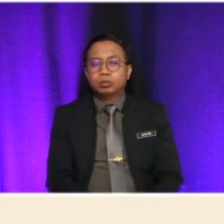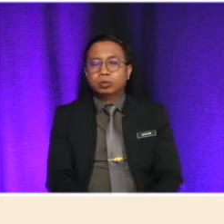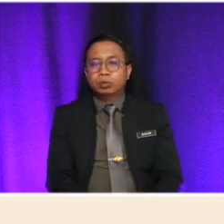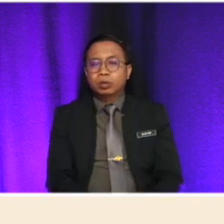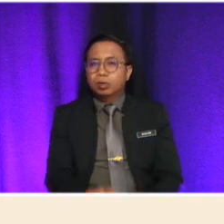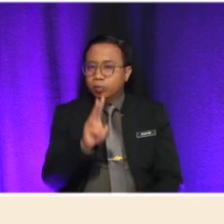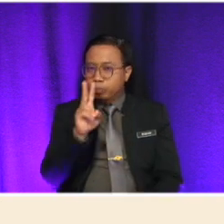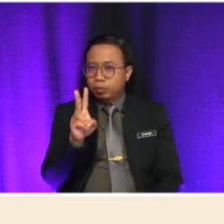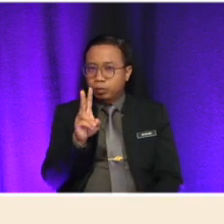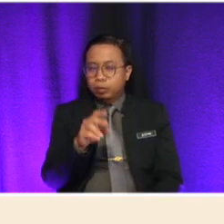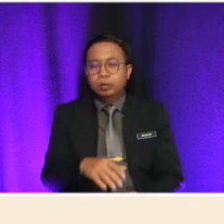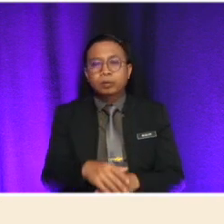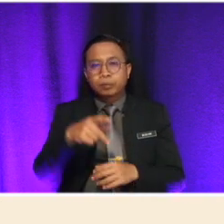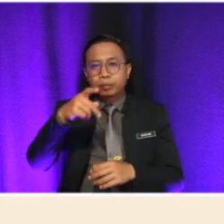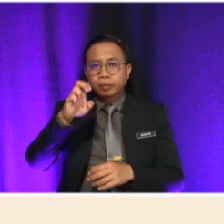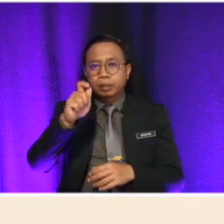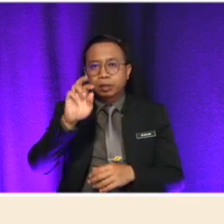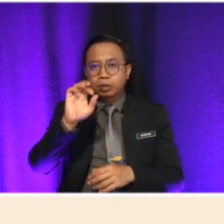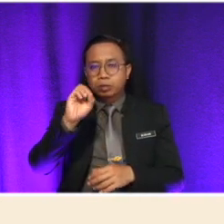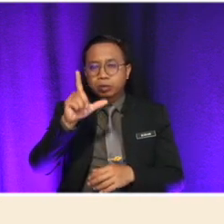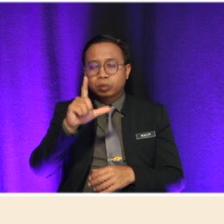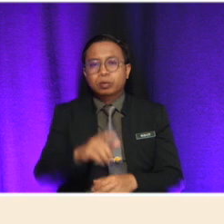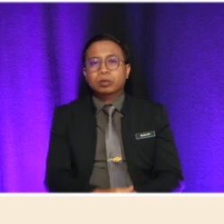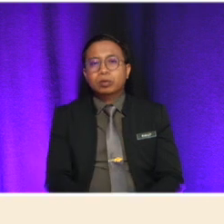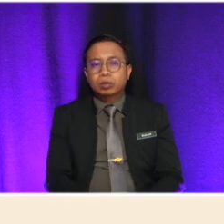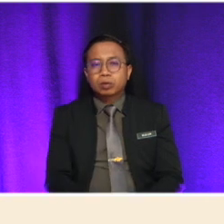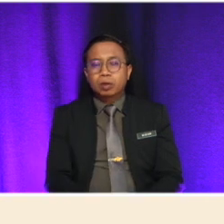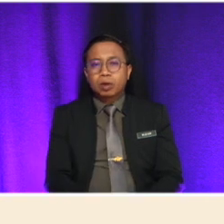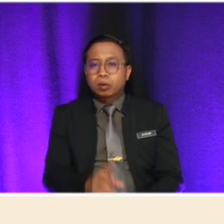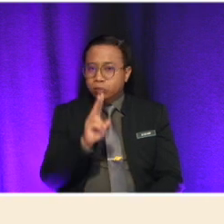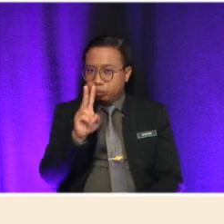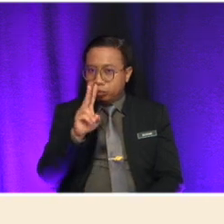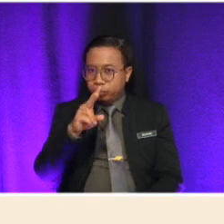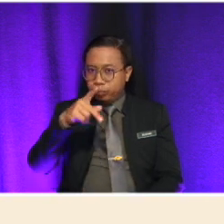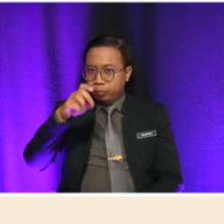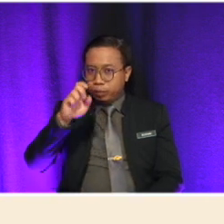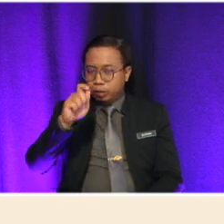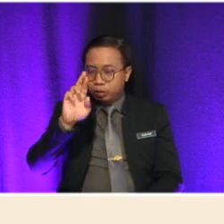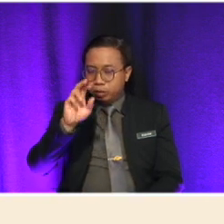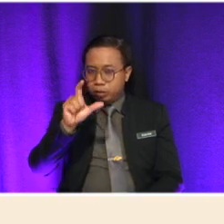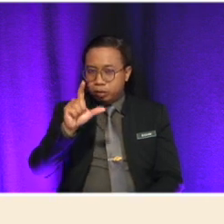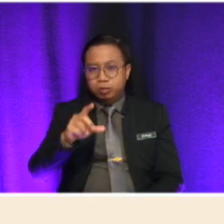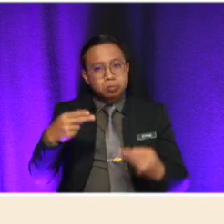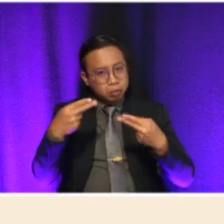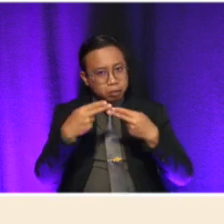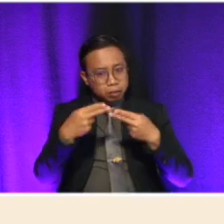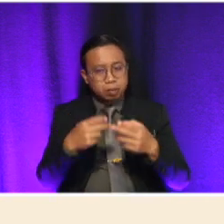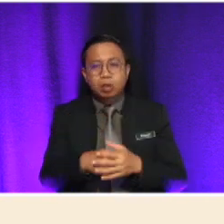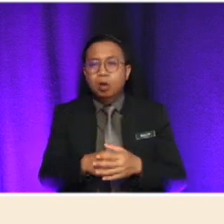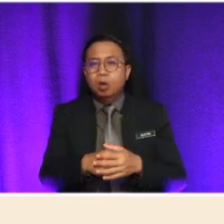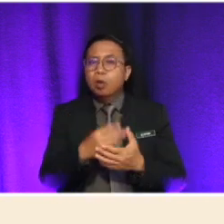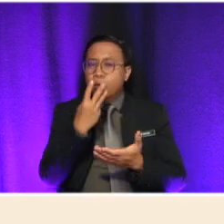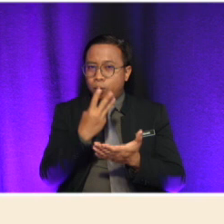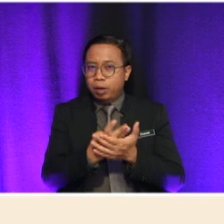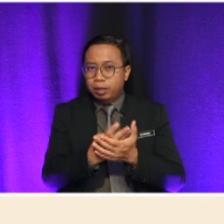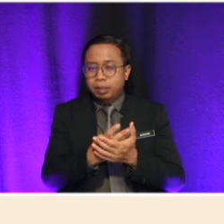both are petrol related. Okay, so both pictures are petrol related. Okay, so well done.